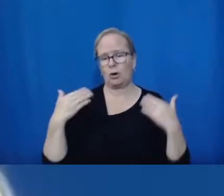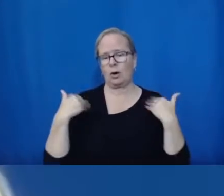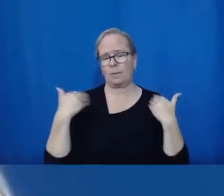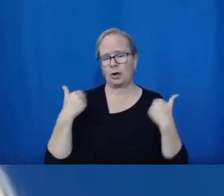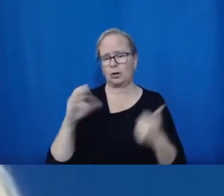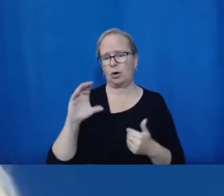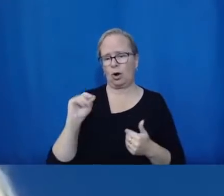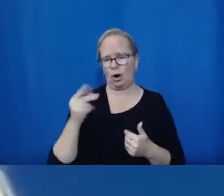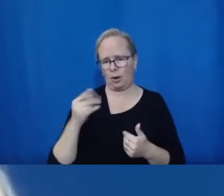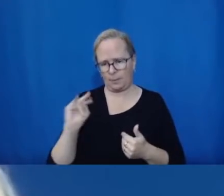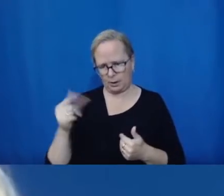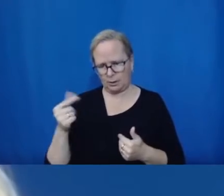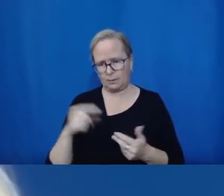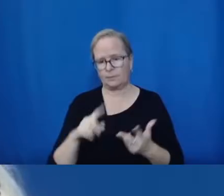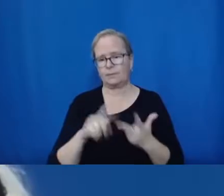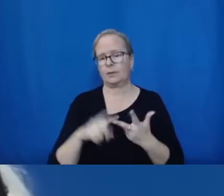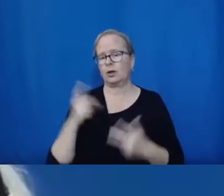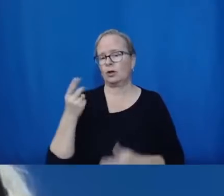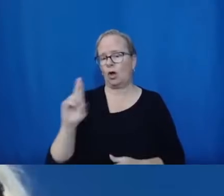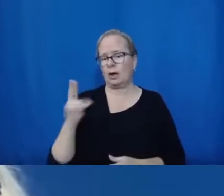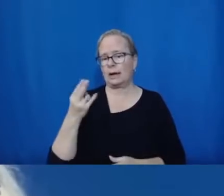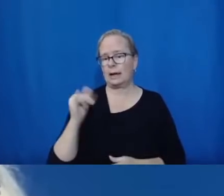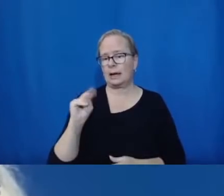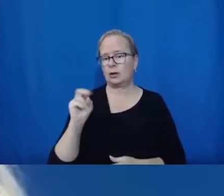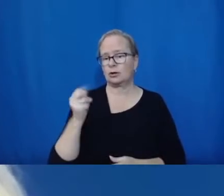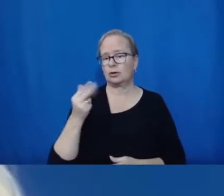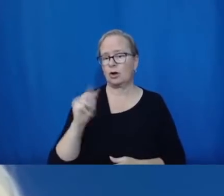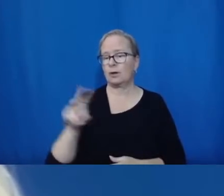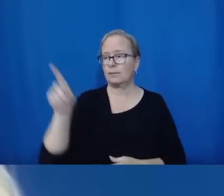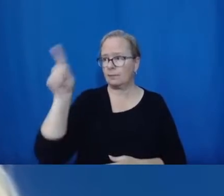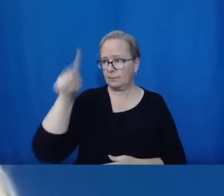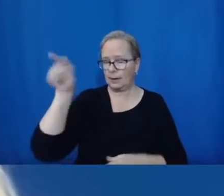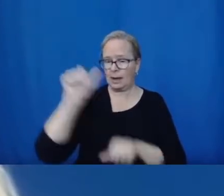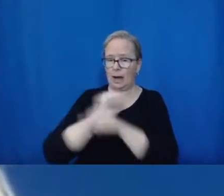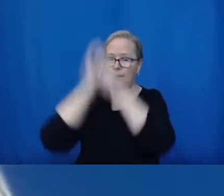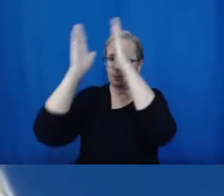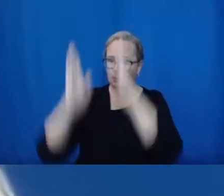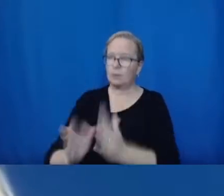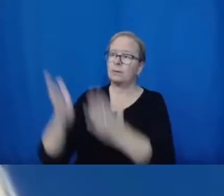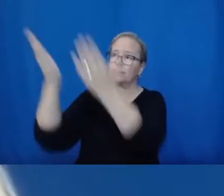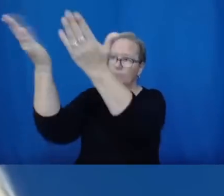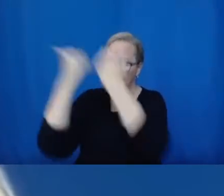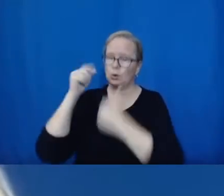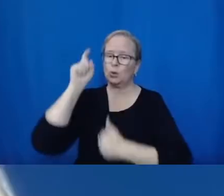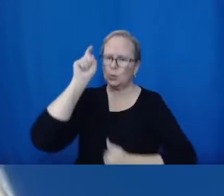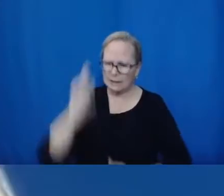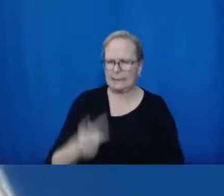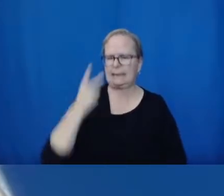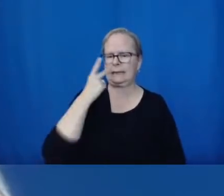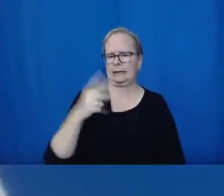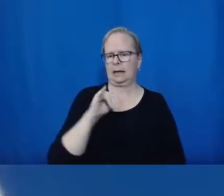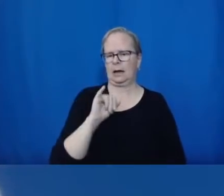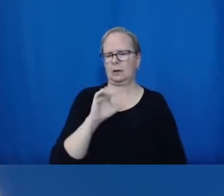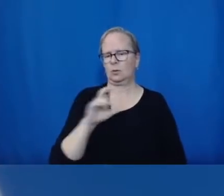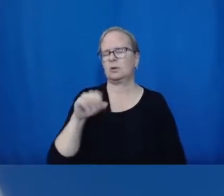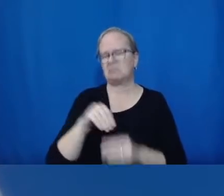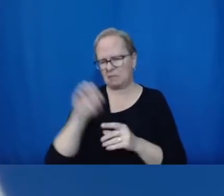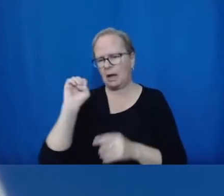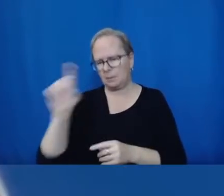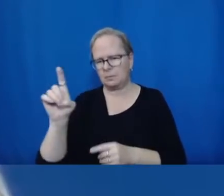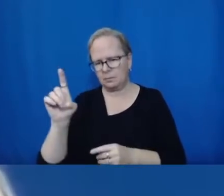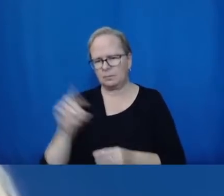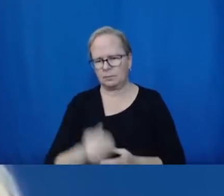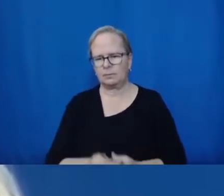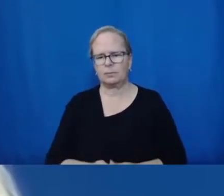know that you as Albertans need them to go see an Edmonton ICU. They have